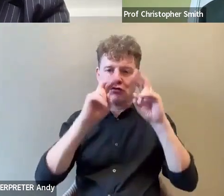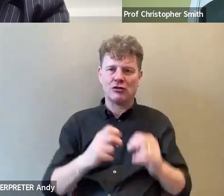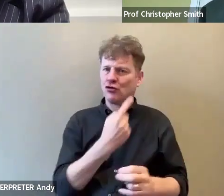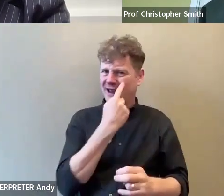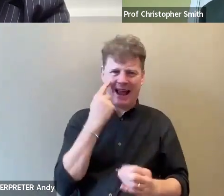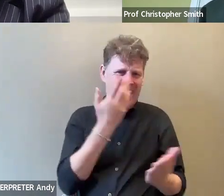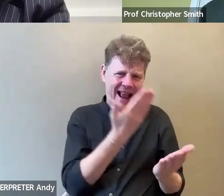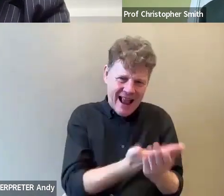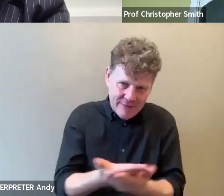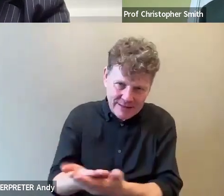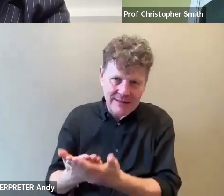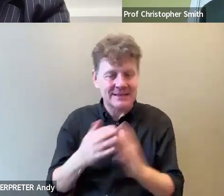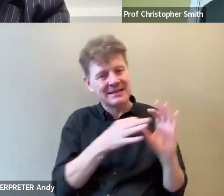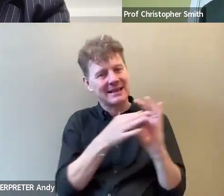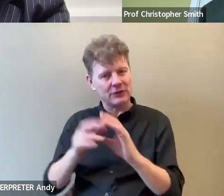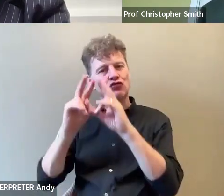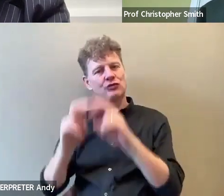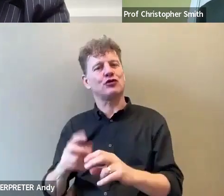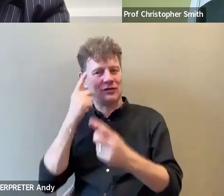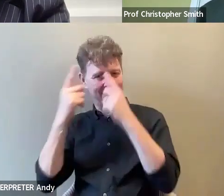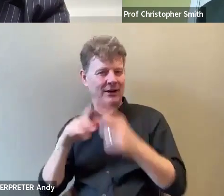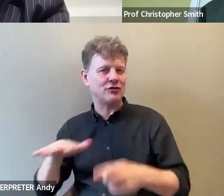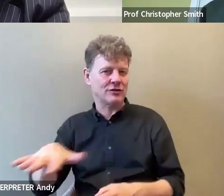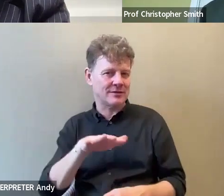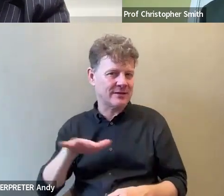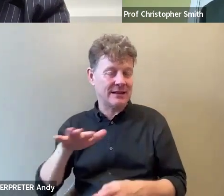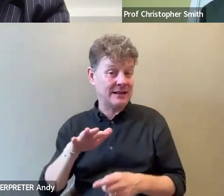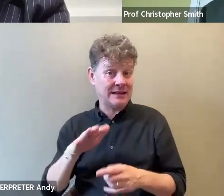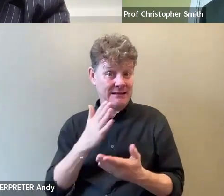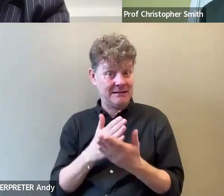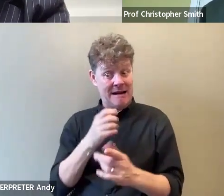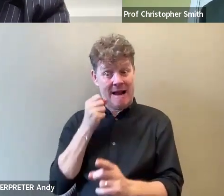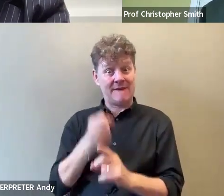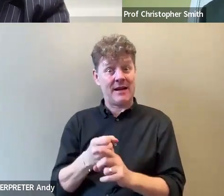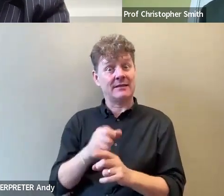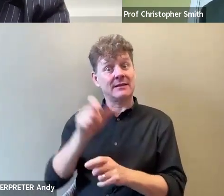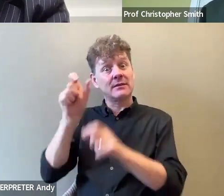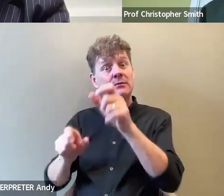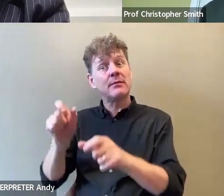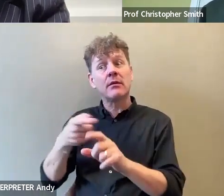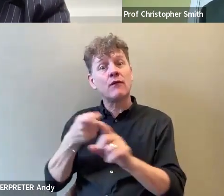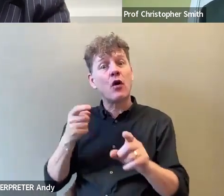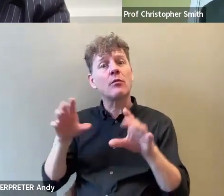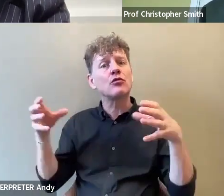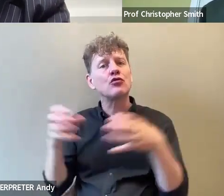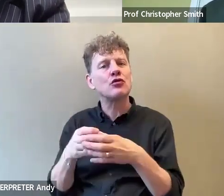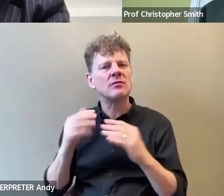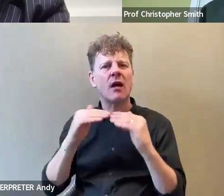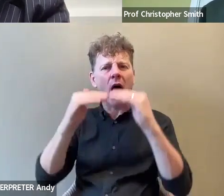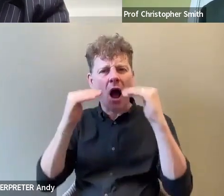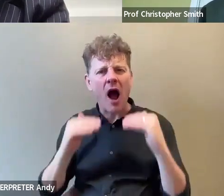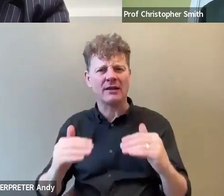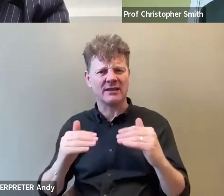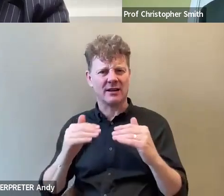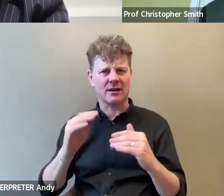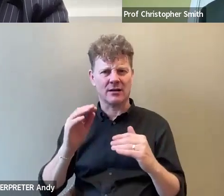inequalities in the research and innovation sector, particularly those affecting underrepresented and vulnerable groups. And we're really grateful for the